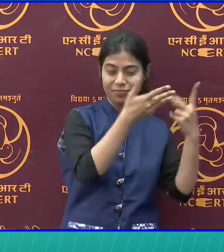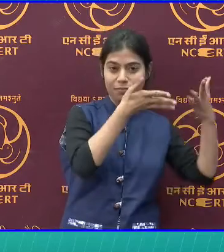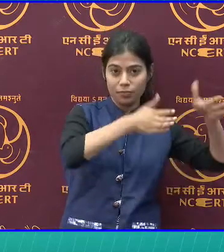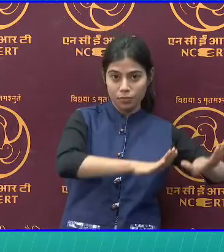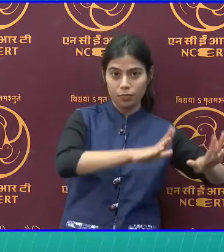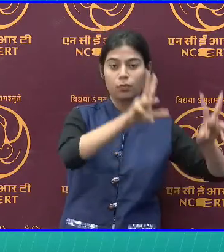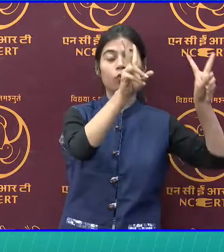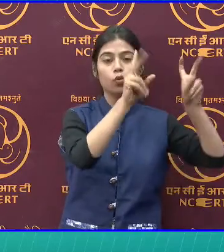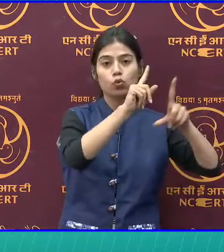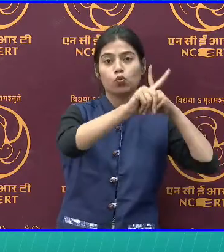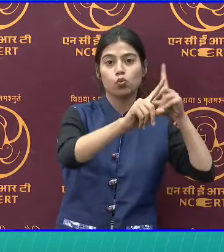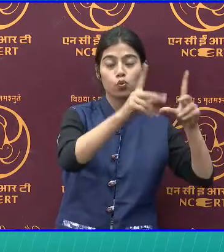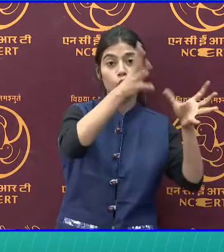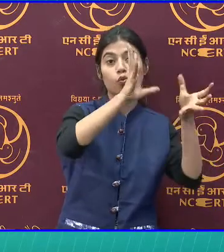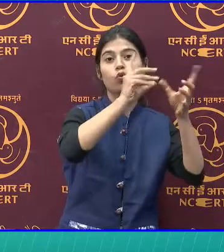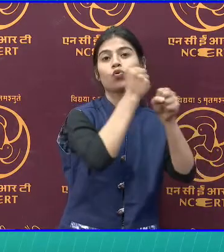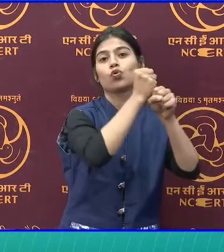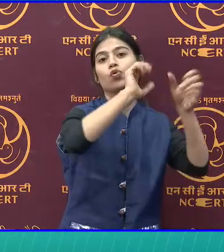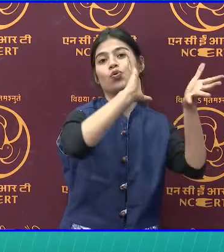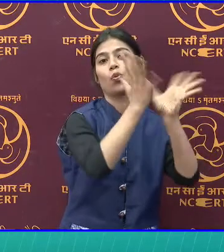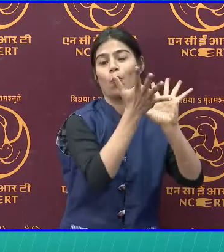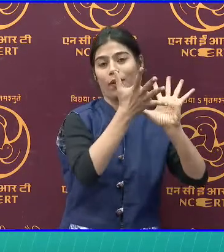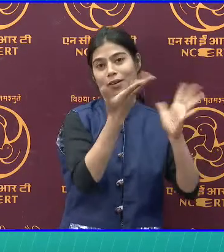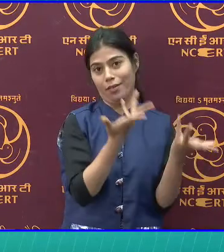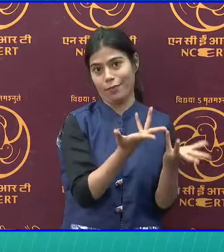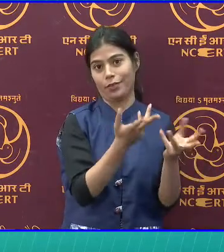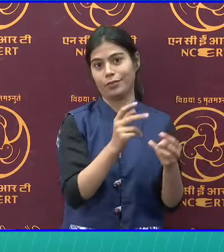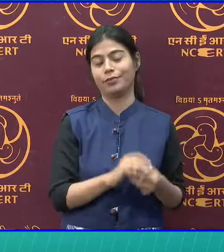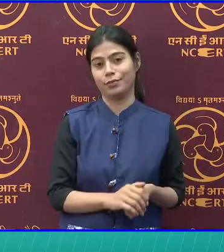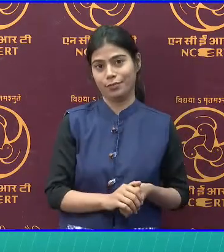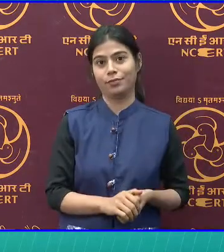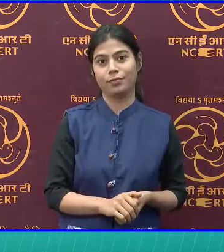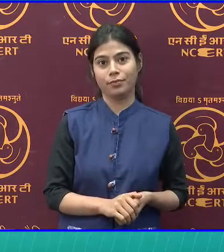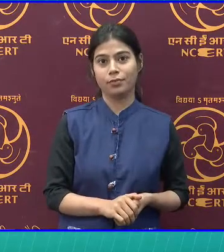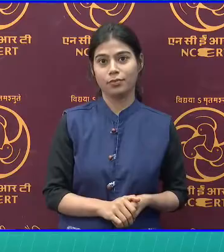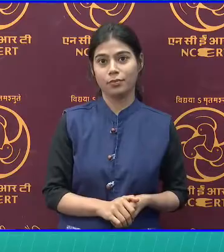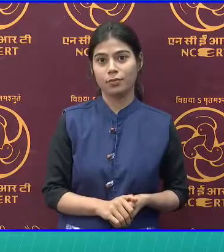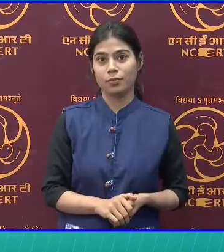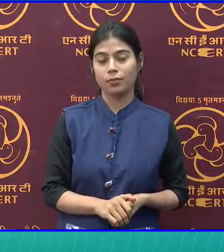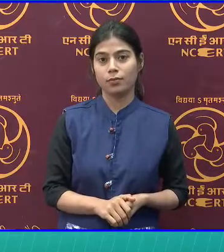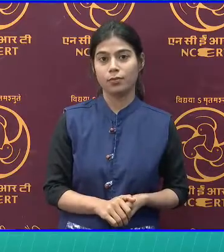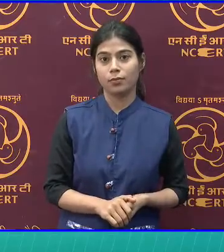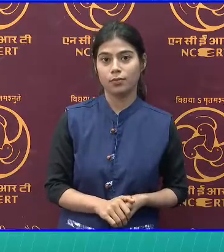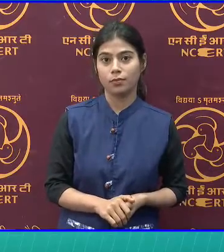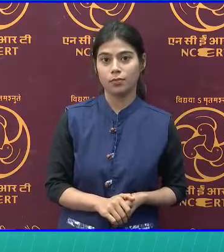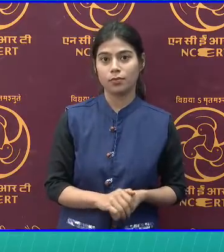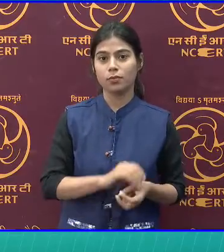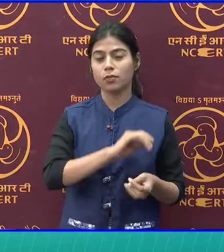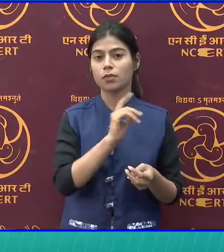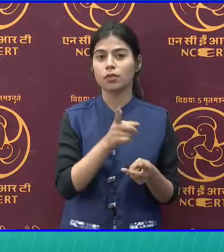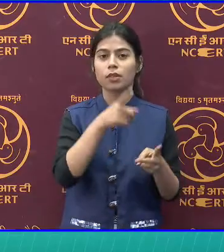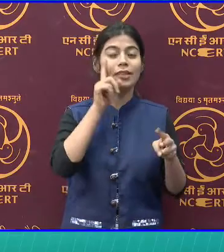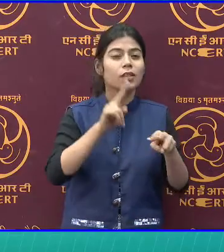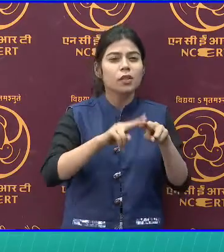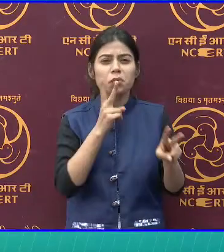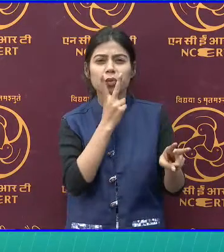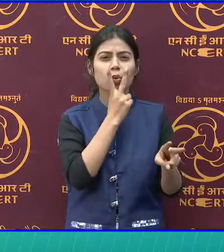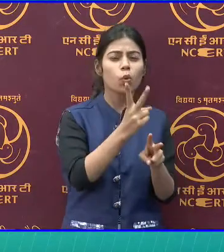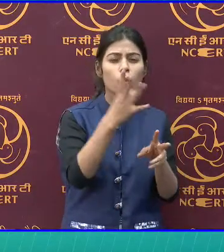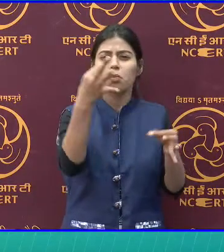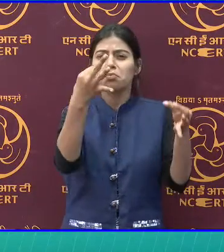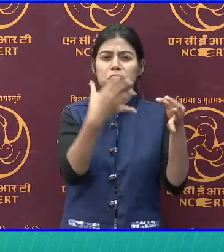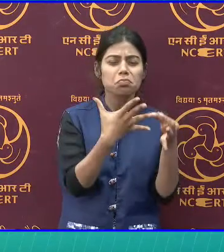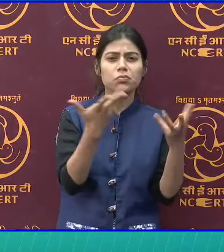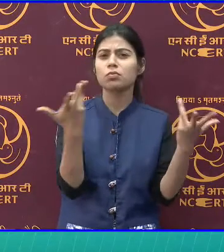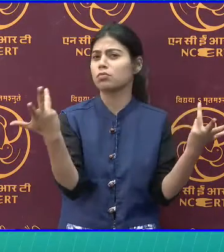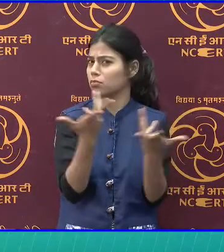the geographical features of the spread India. of the world. So when we look at what is new when